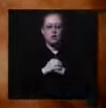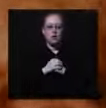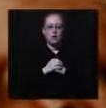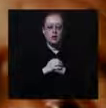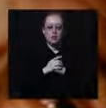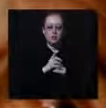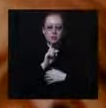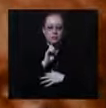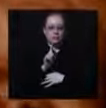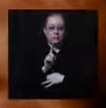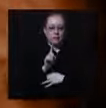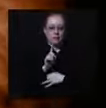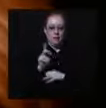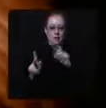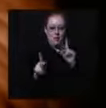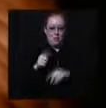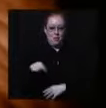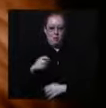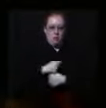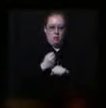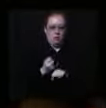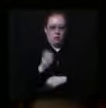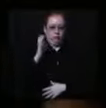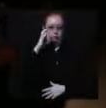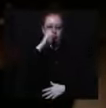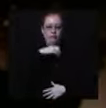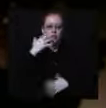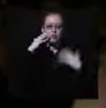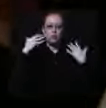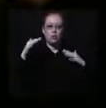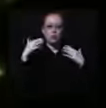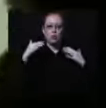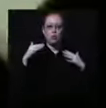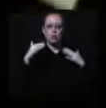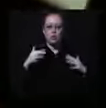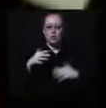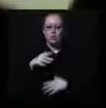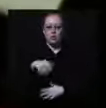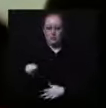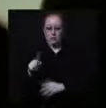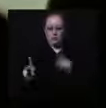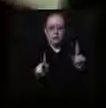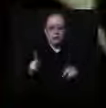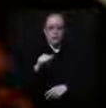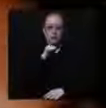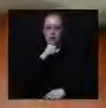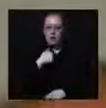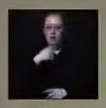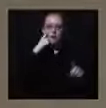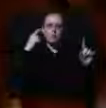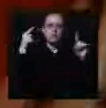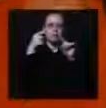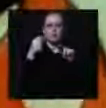very surreal noises being made by people with no aim in their